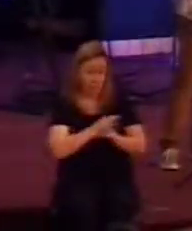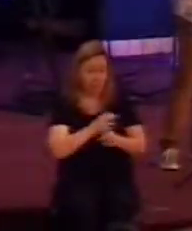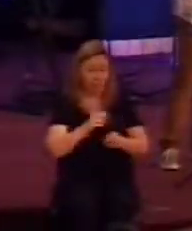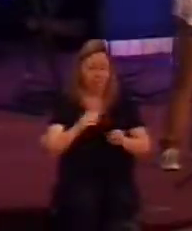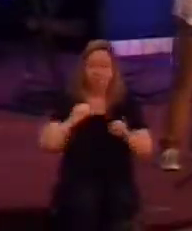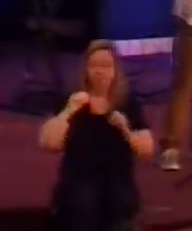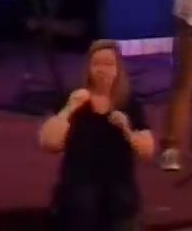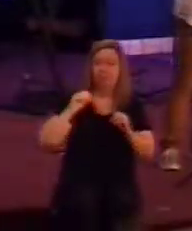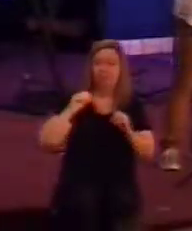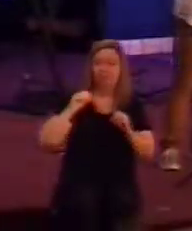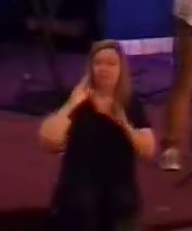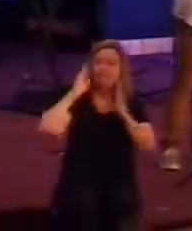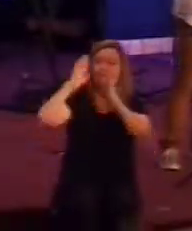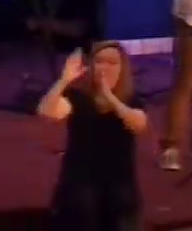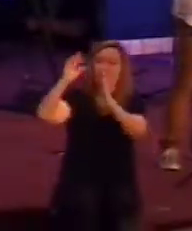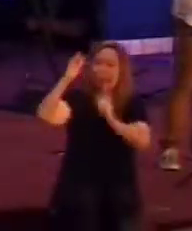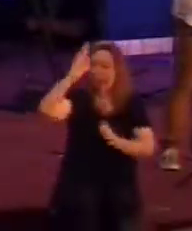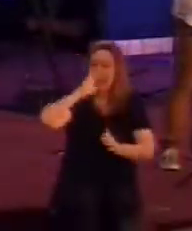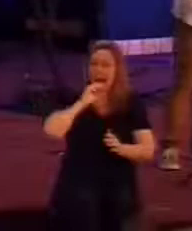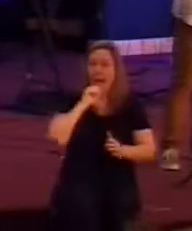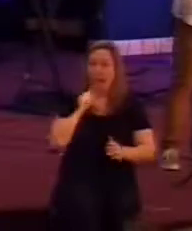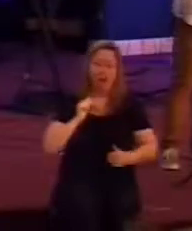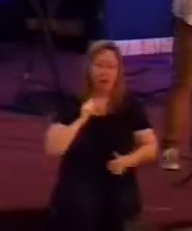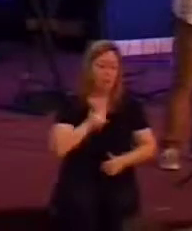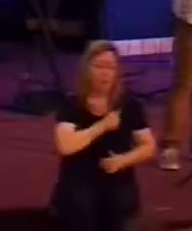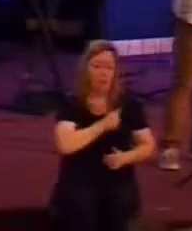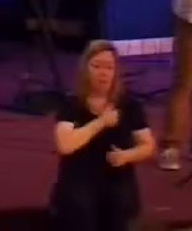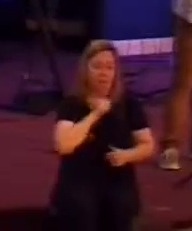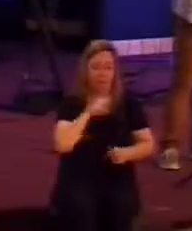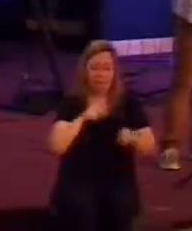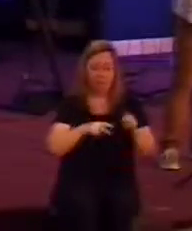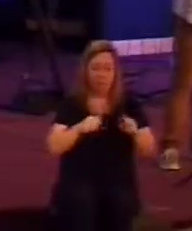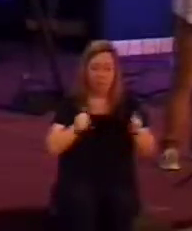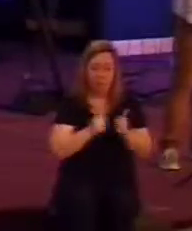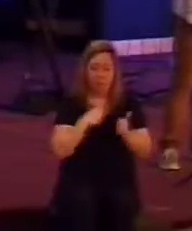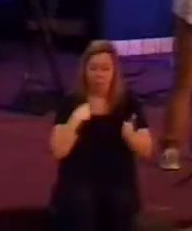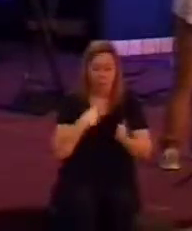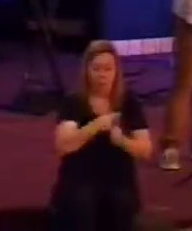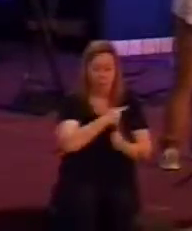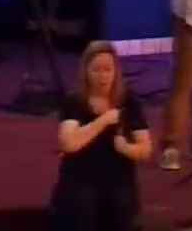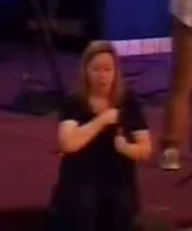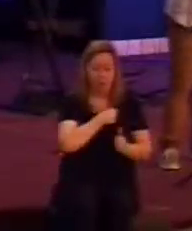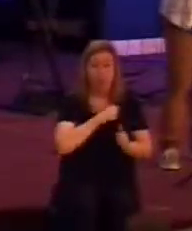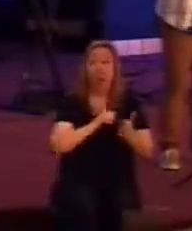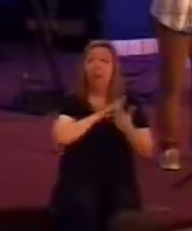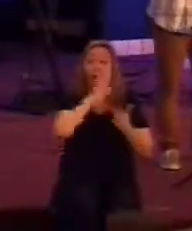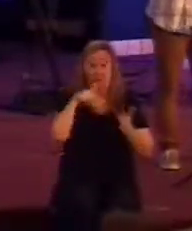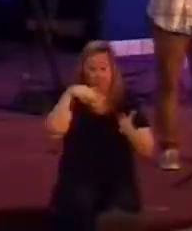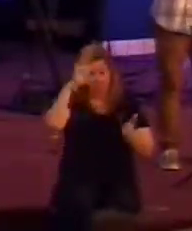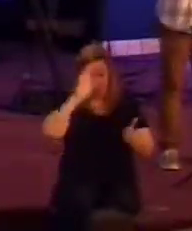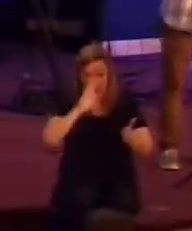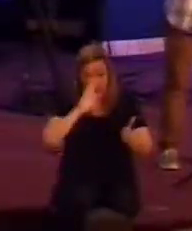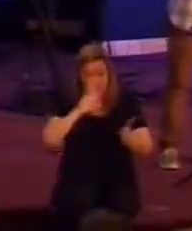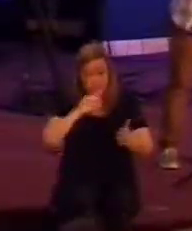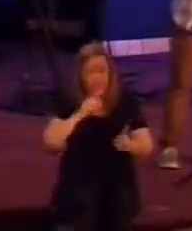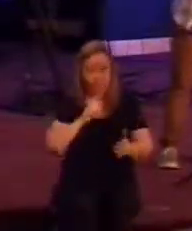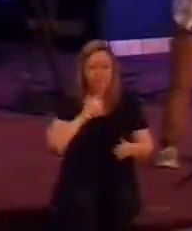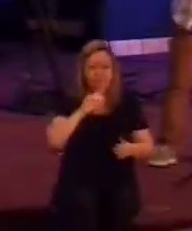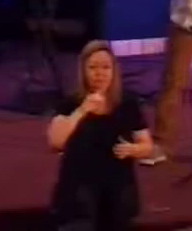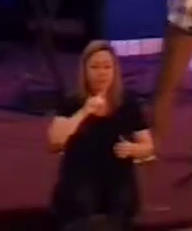and takes the spotlight off of ourselves and the people around us. It gives glory to God. Dr. Jack Cottrell put it like